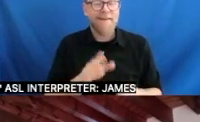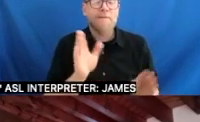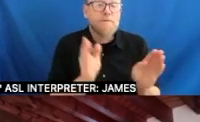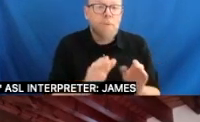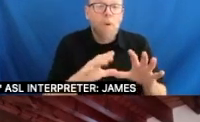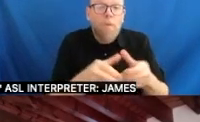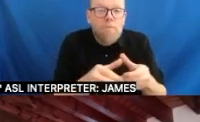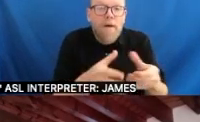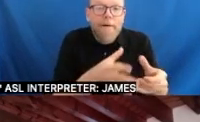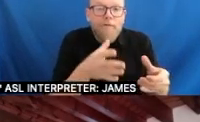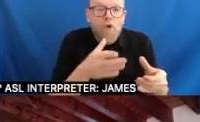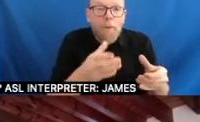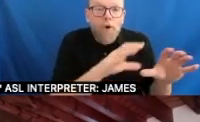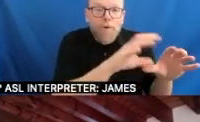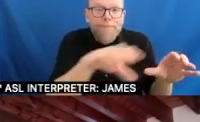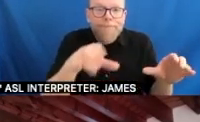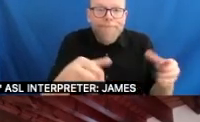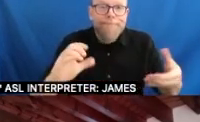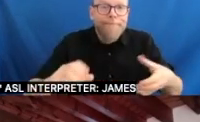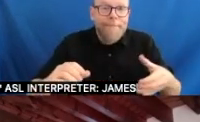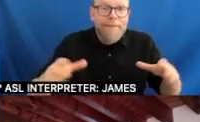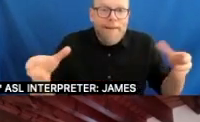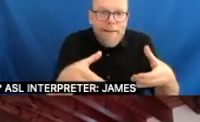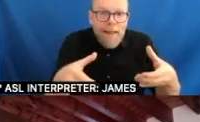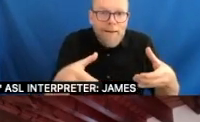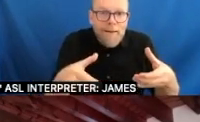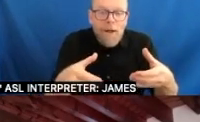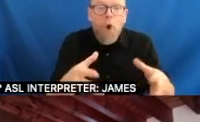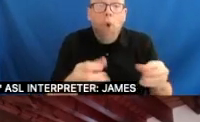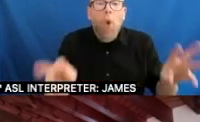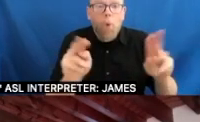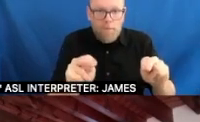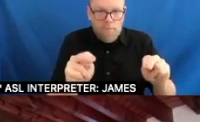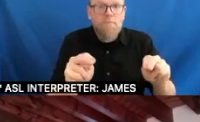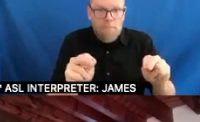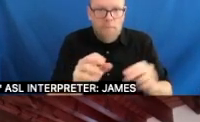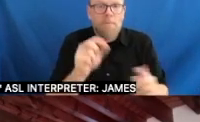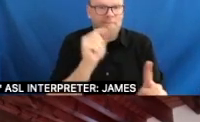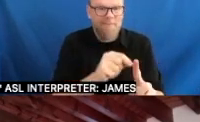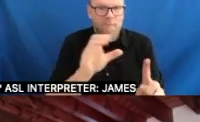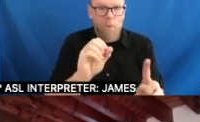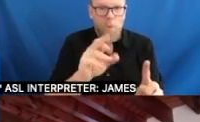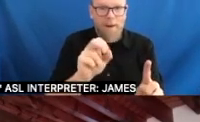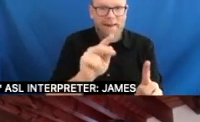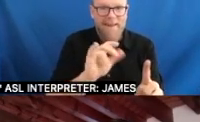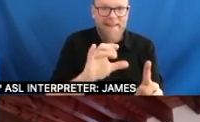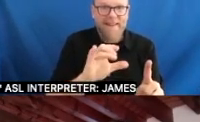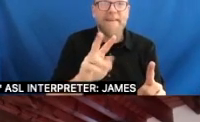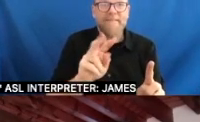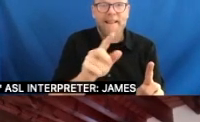small farmers collectively owning, cooperatively owning Organic Valley, and also Sunkist.